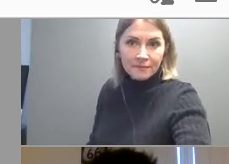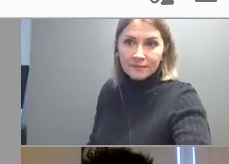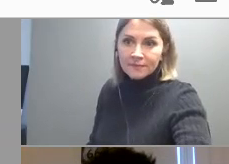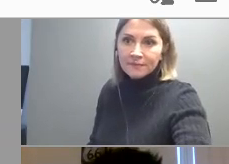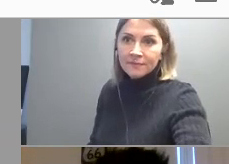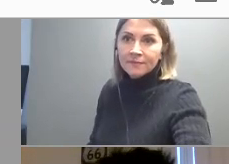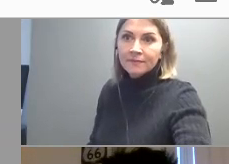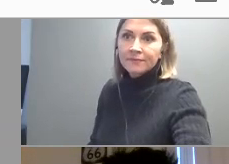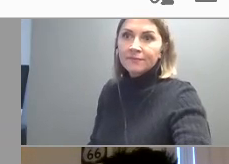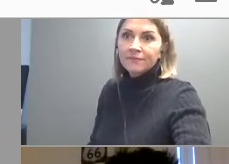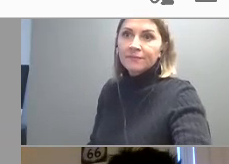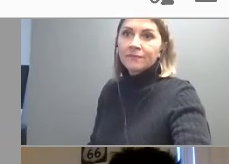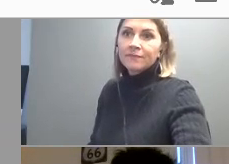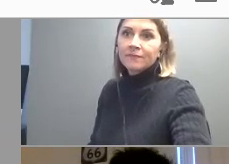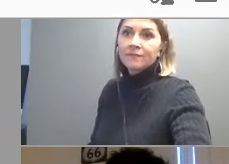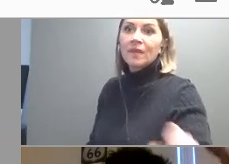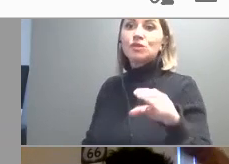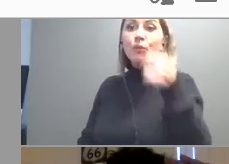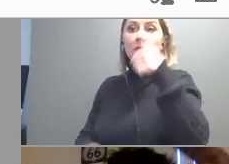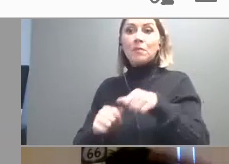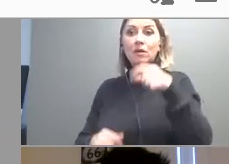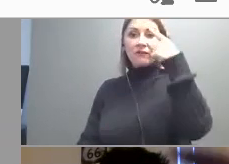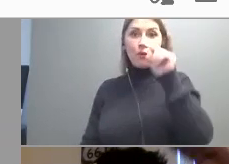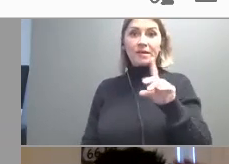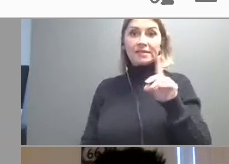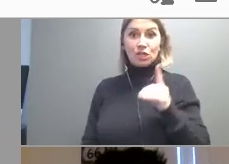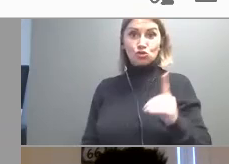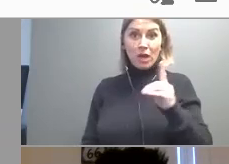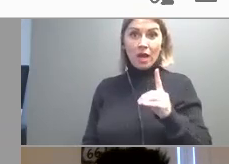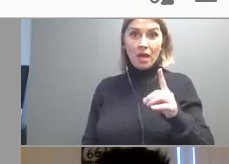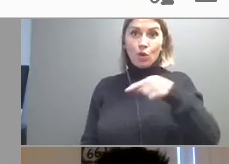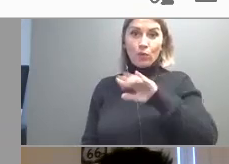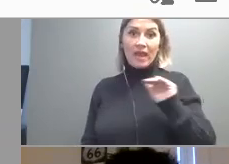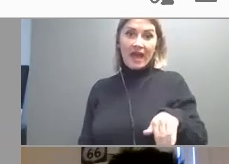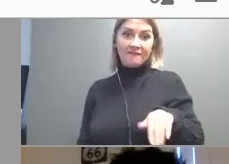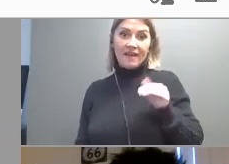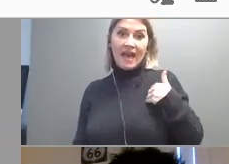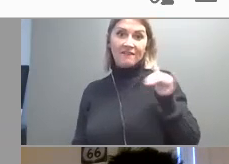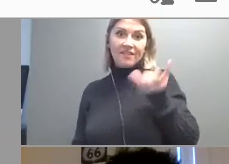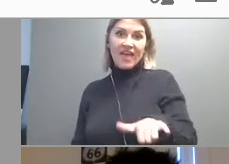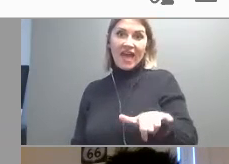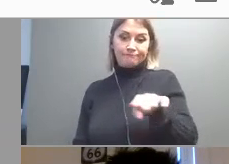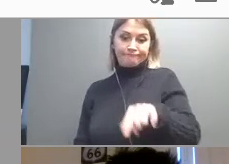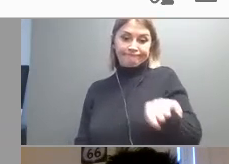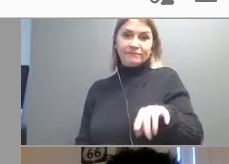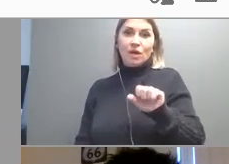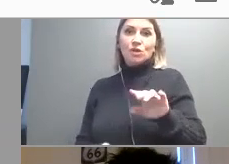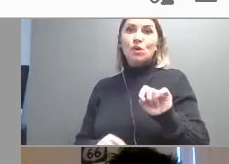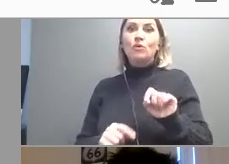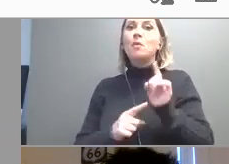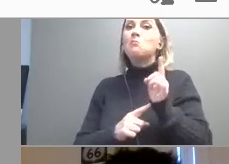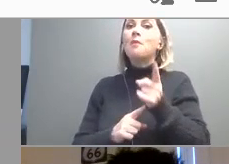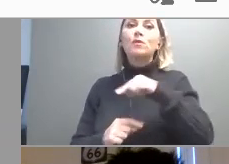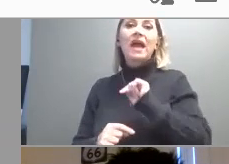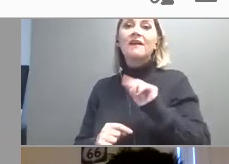So remember that in case of Dijkstra, we are creating this known region, right? So the moment we have a vertex that